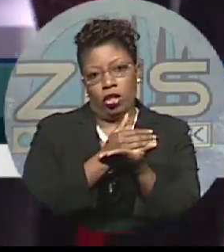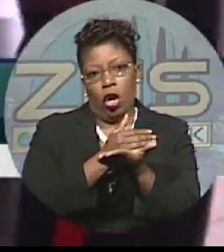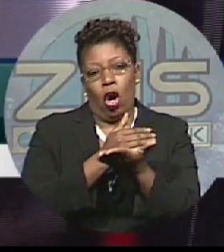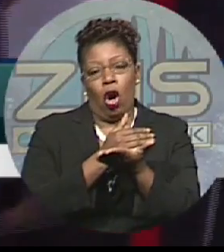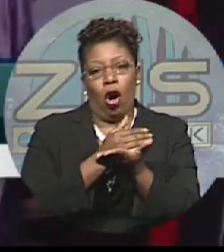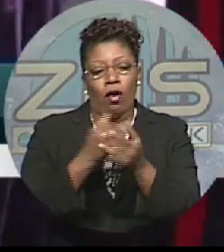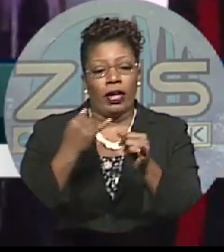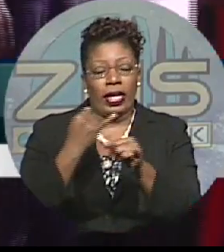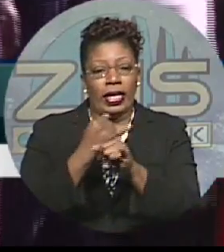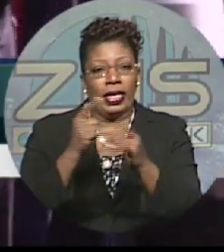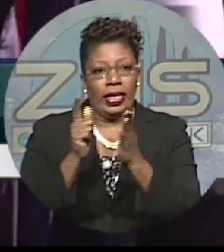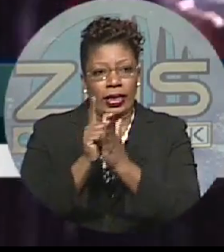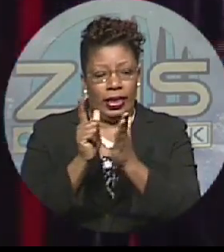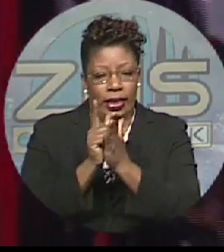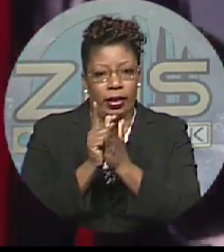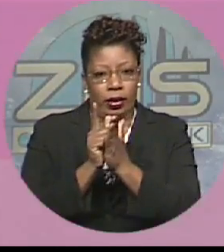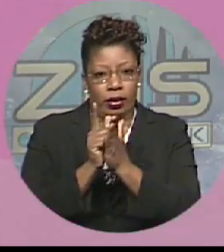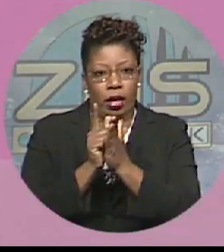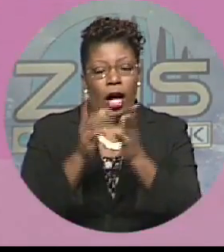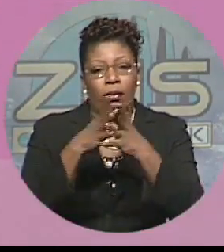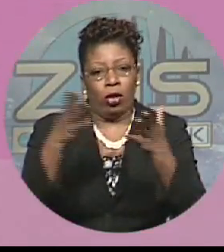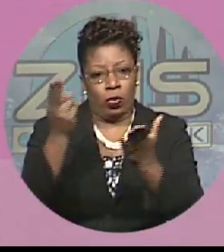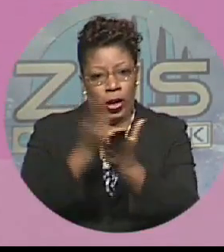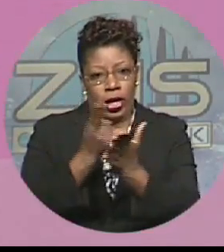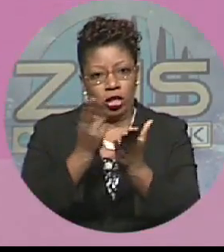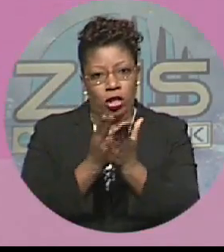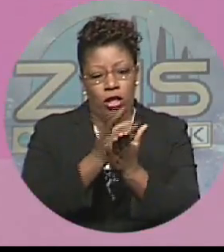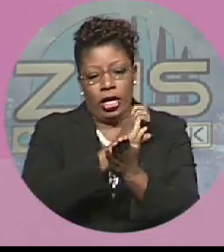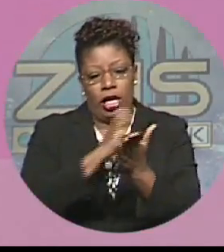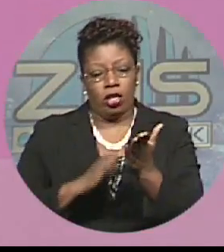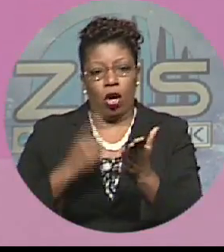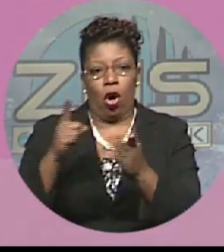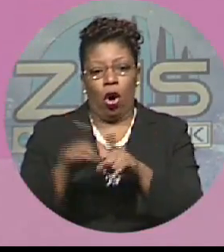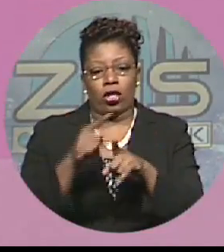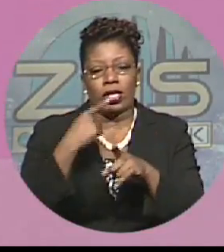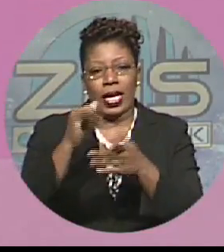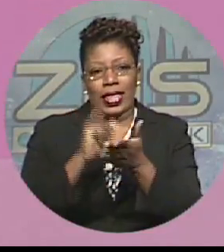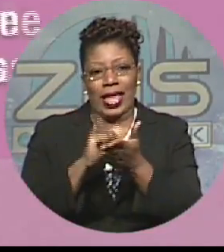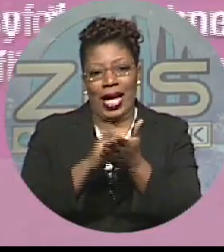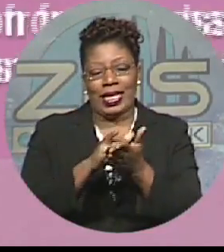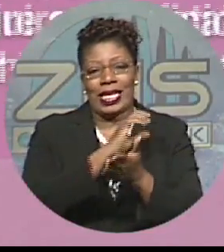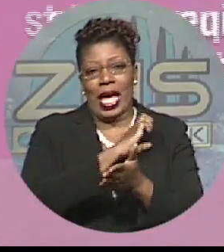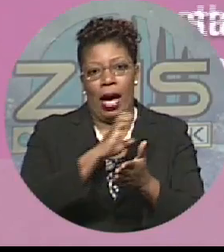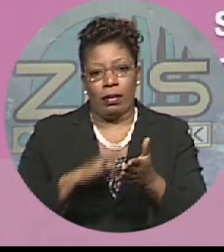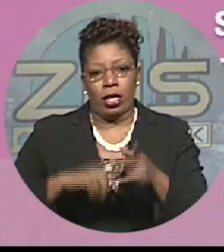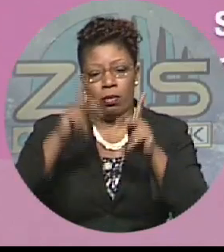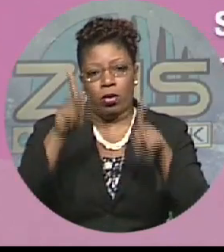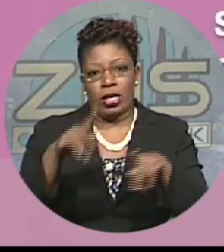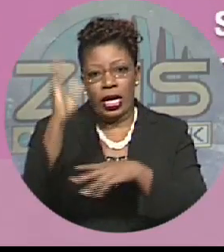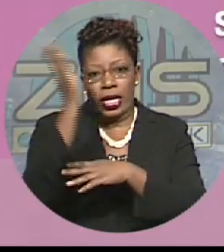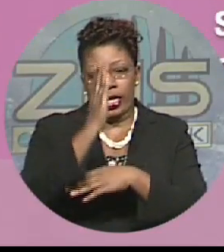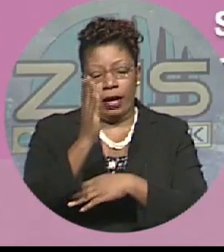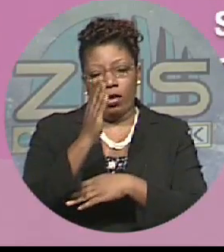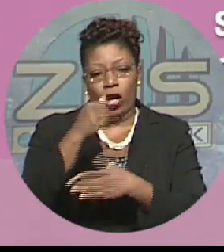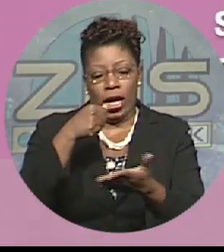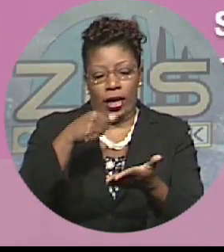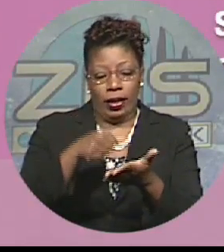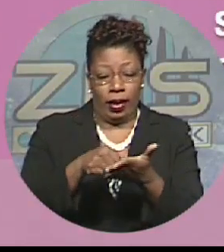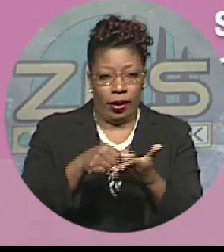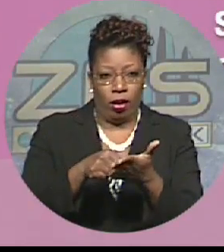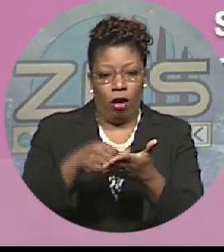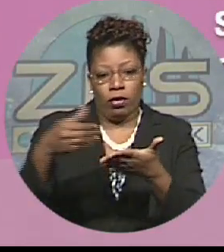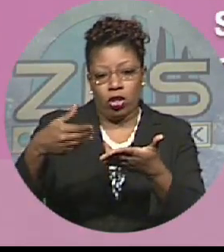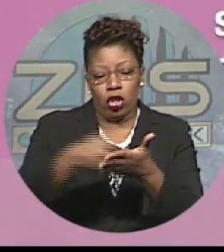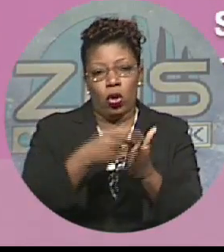immigrants, most of whom were Haitians. The ambassador also claimed that embassy officials never received a written notice of